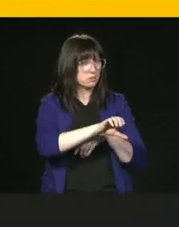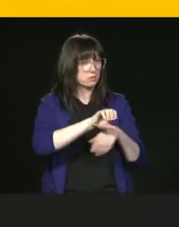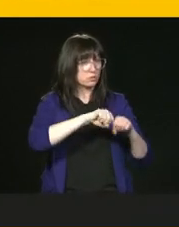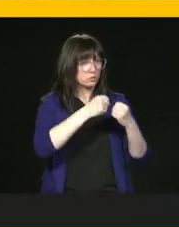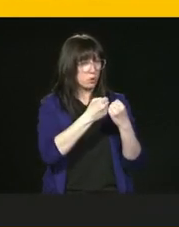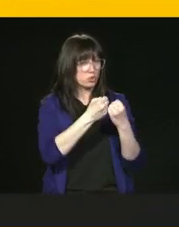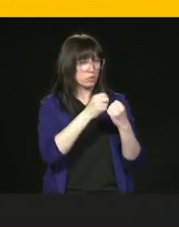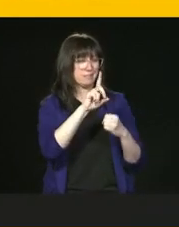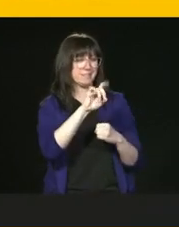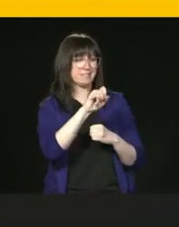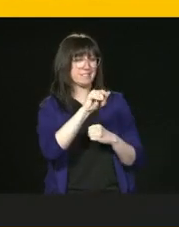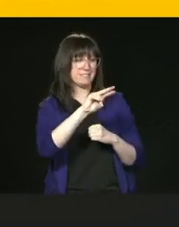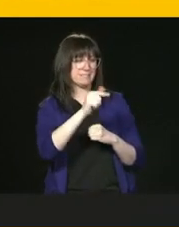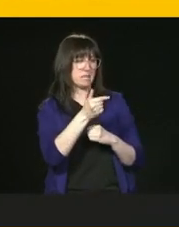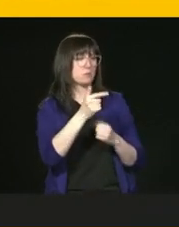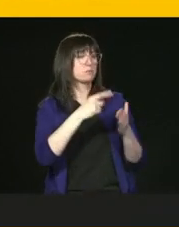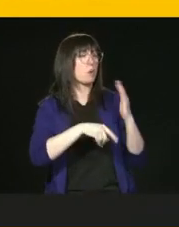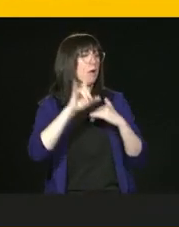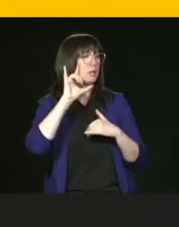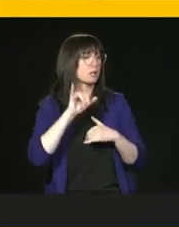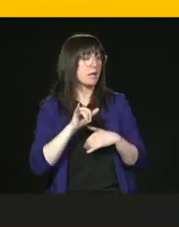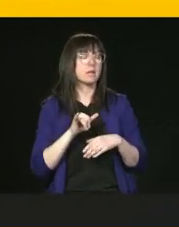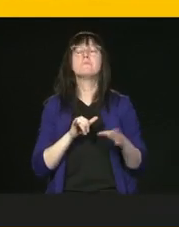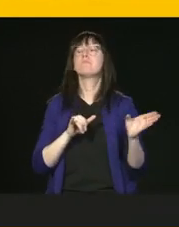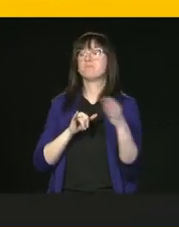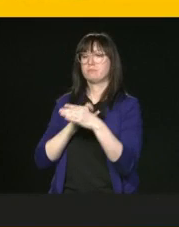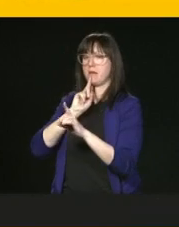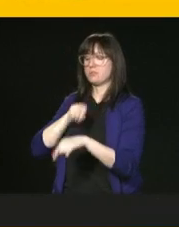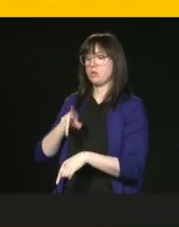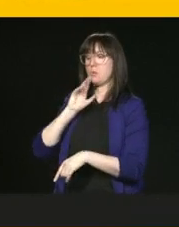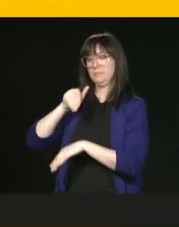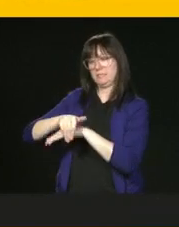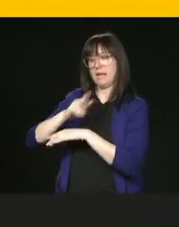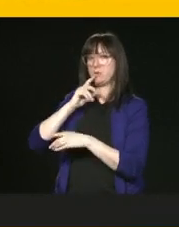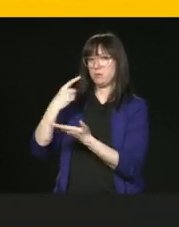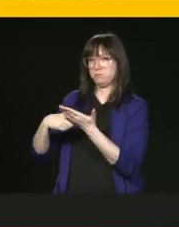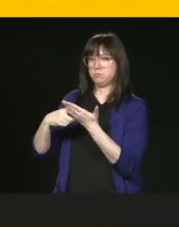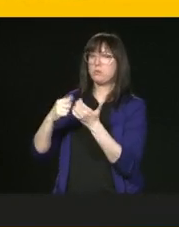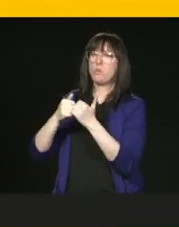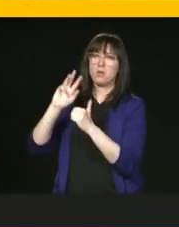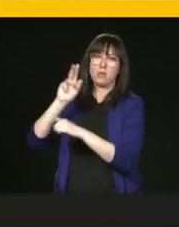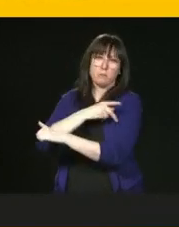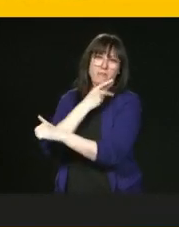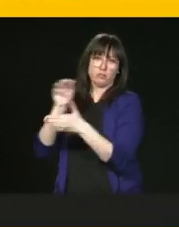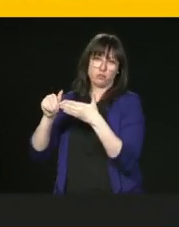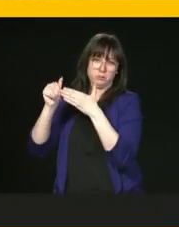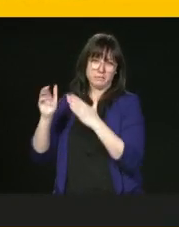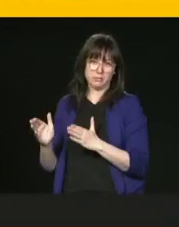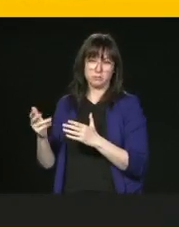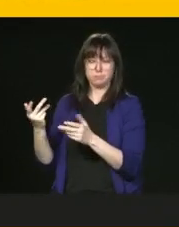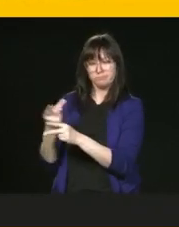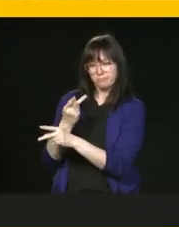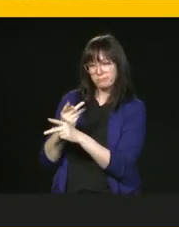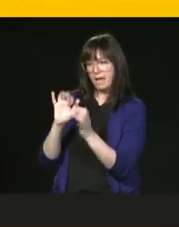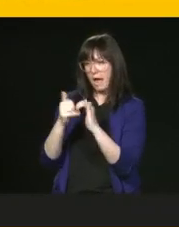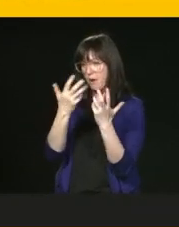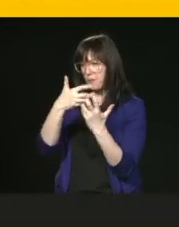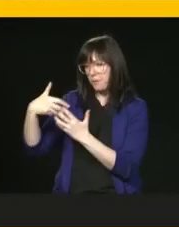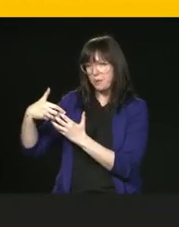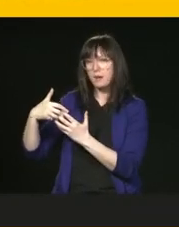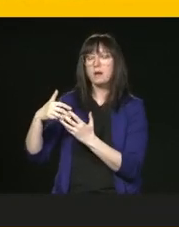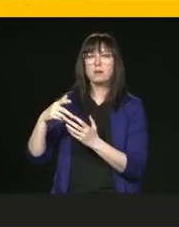like? We are going to be speaking with the premiers this evening and talking about ways we can coordinate. We recognize that